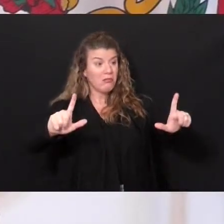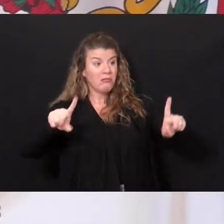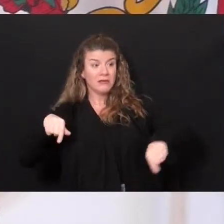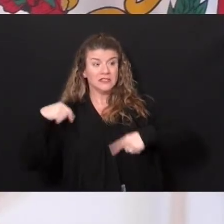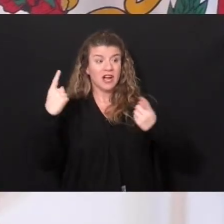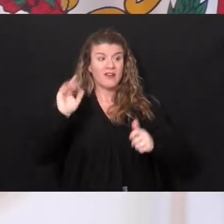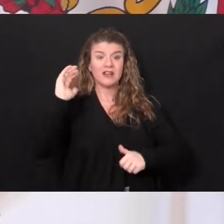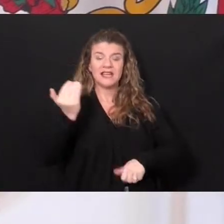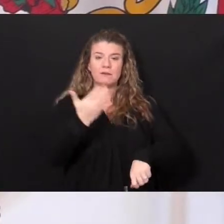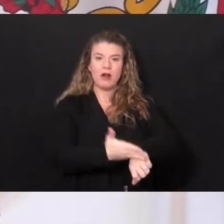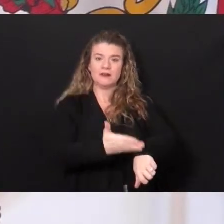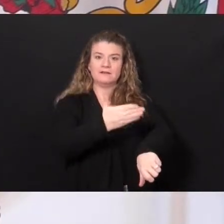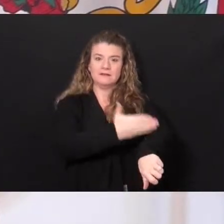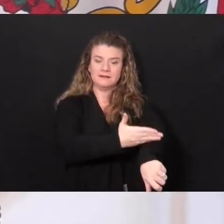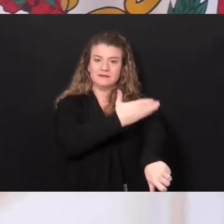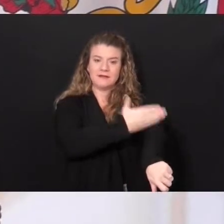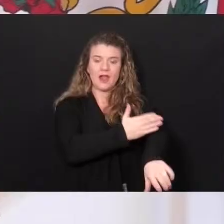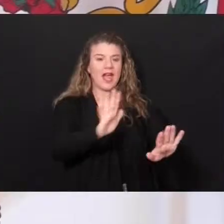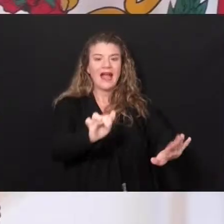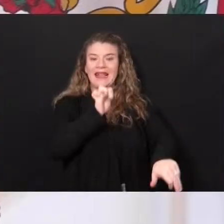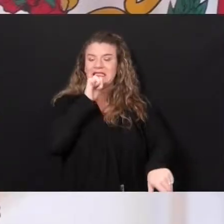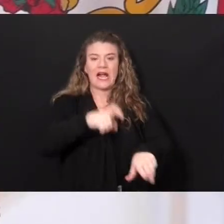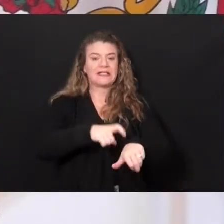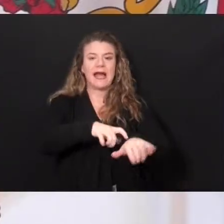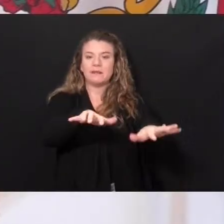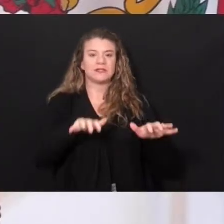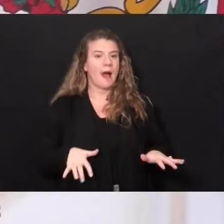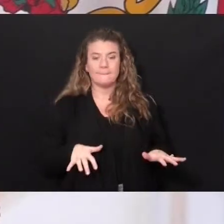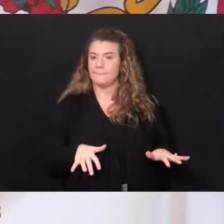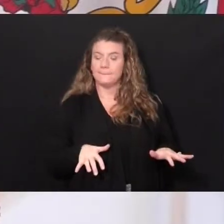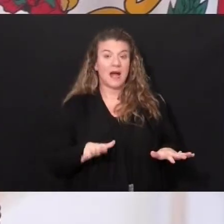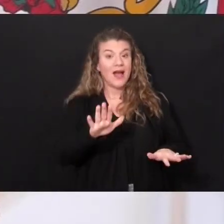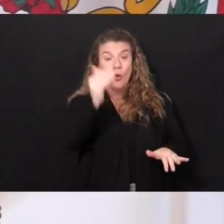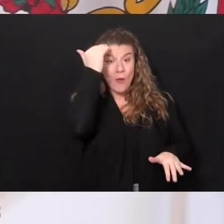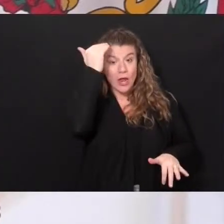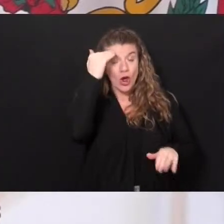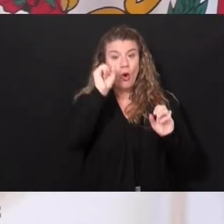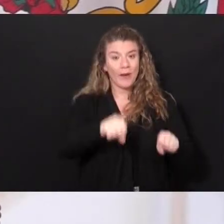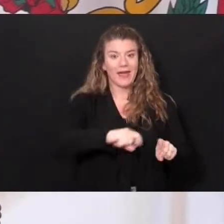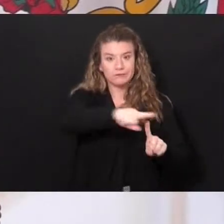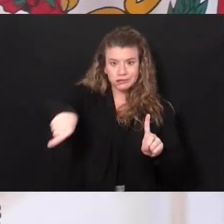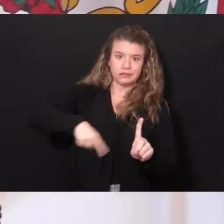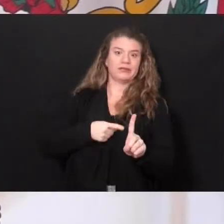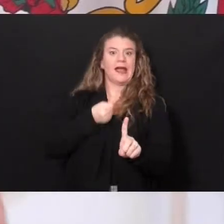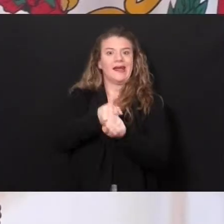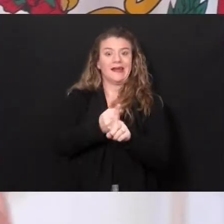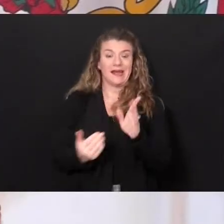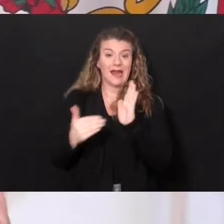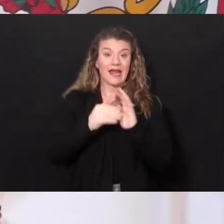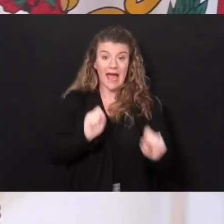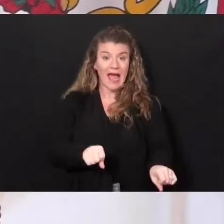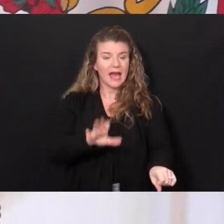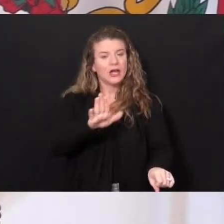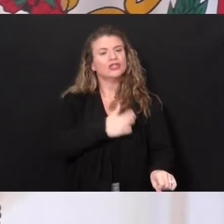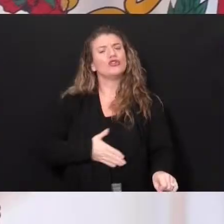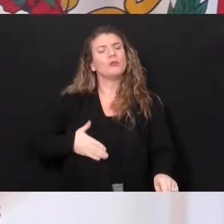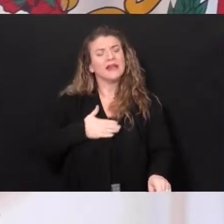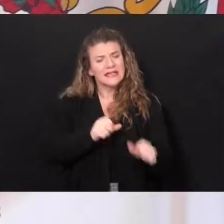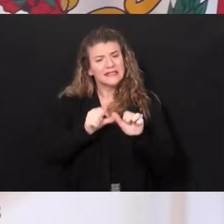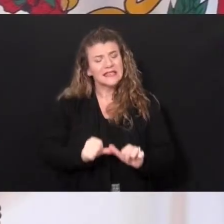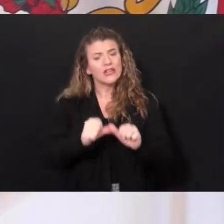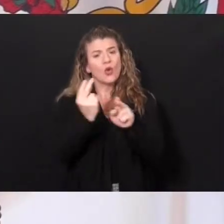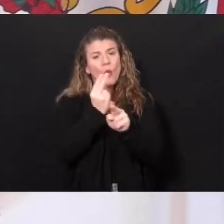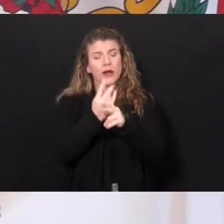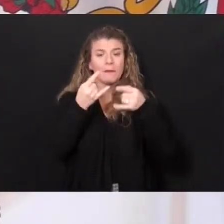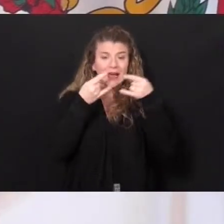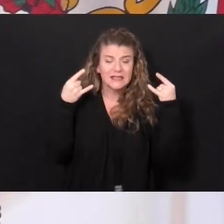don't want to let our guard down. We know how fast this thing can double back on us. Wear your mask. Please wear your mask.